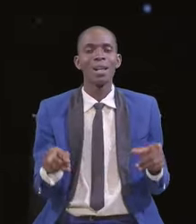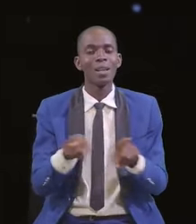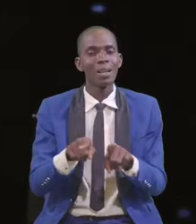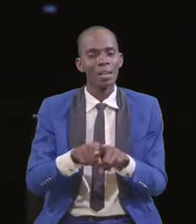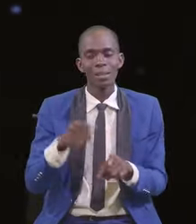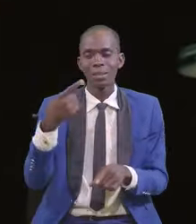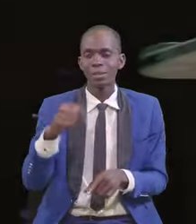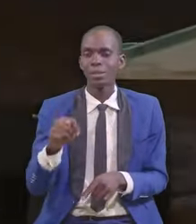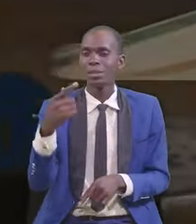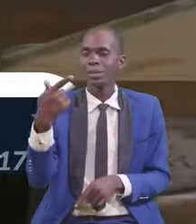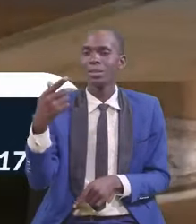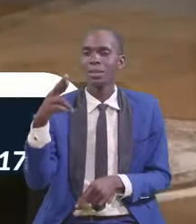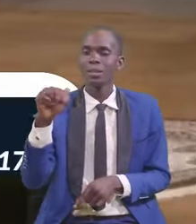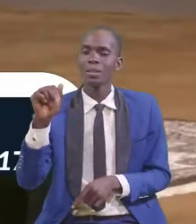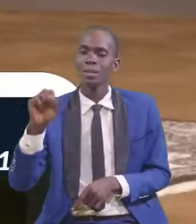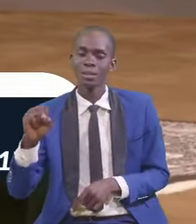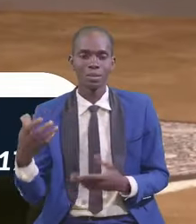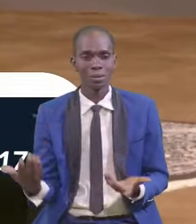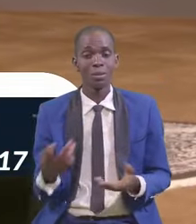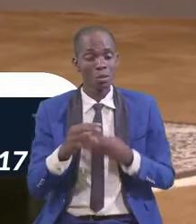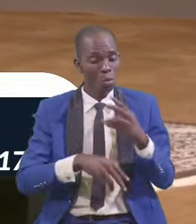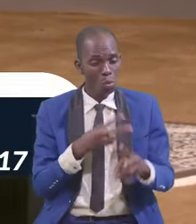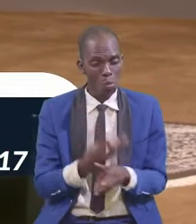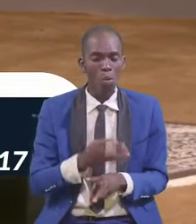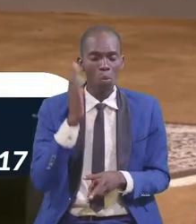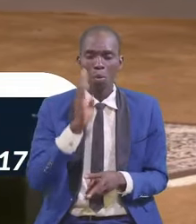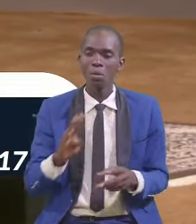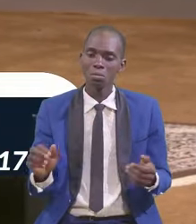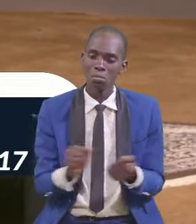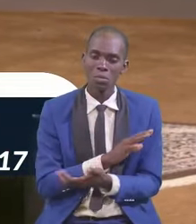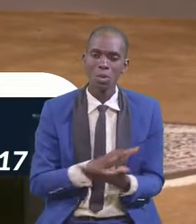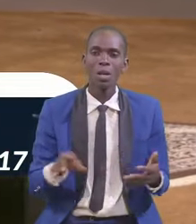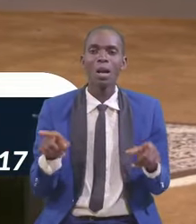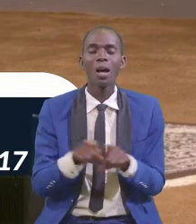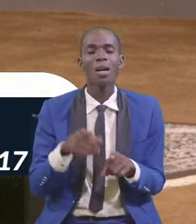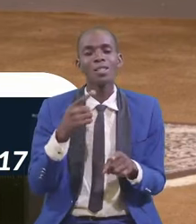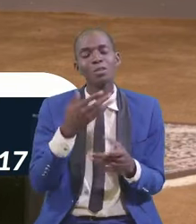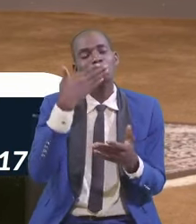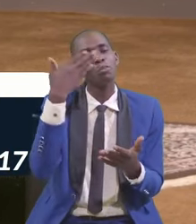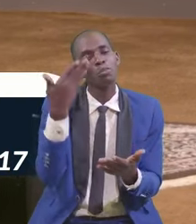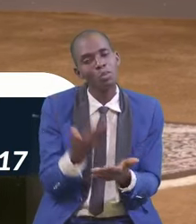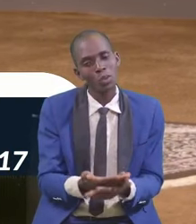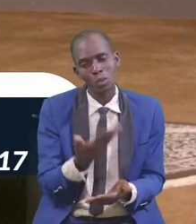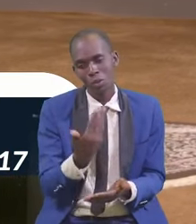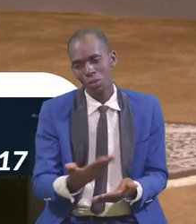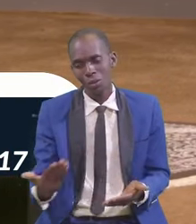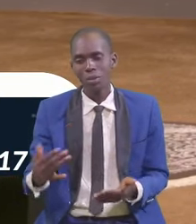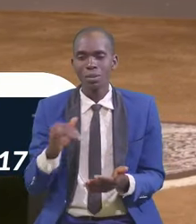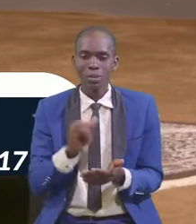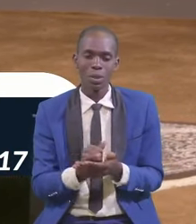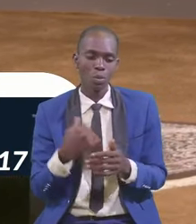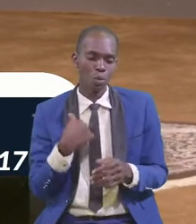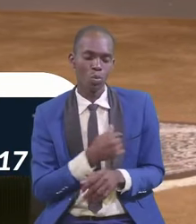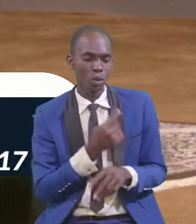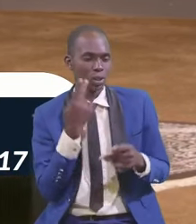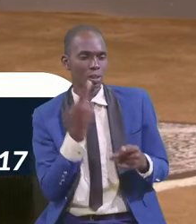grass the world passes away like the goodl of the things on earth the